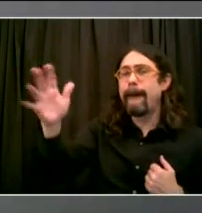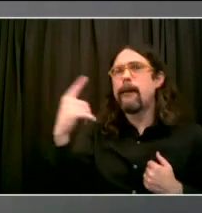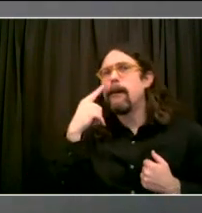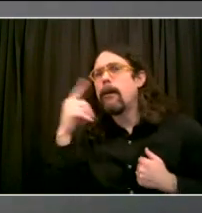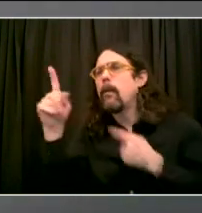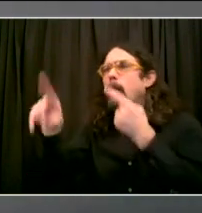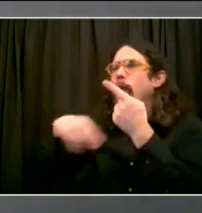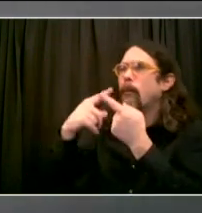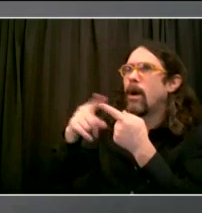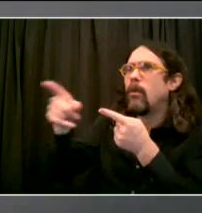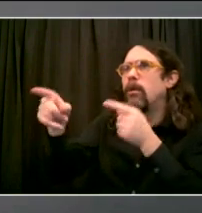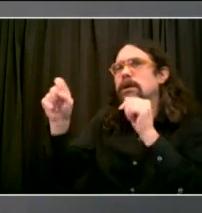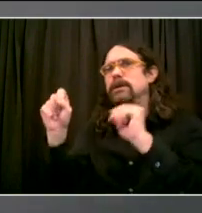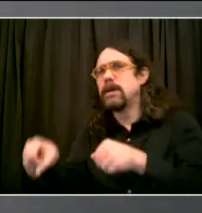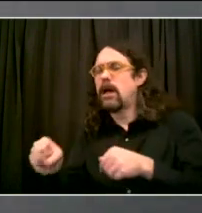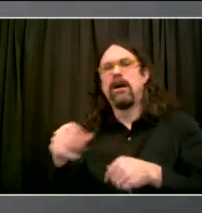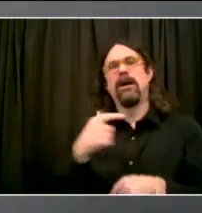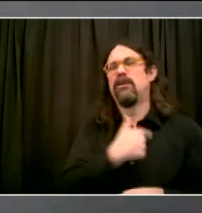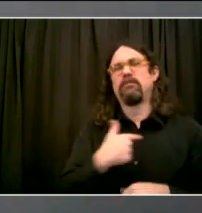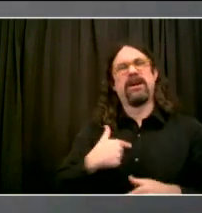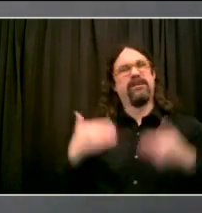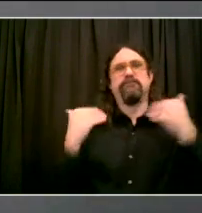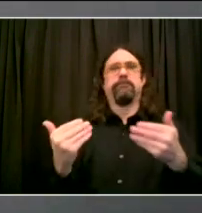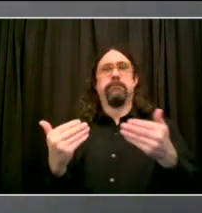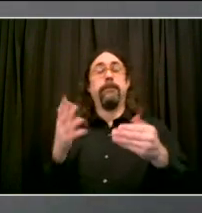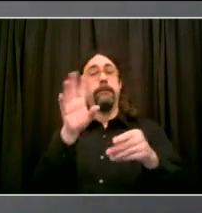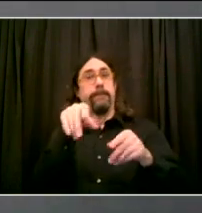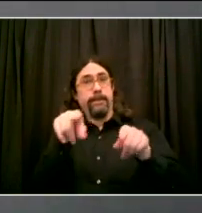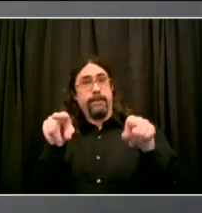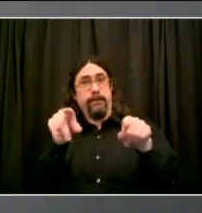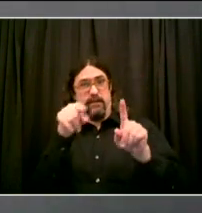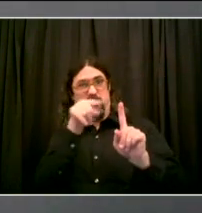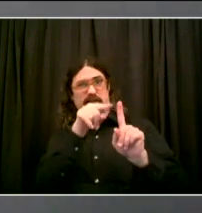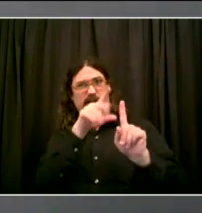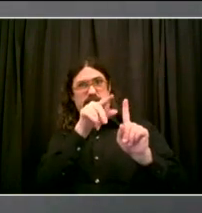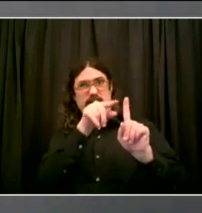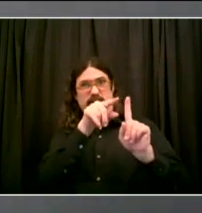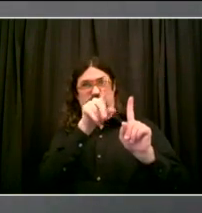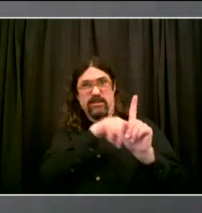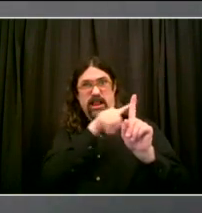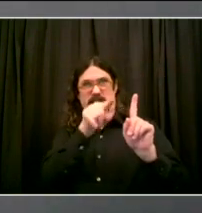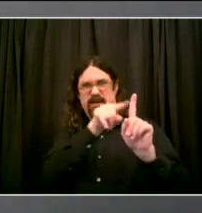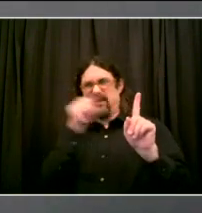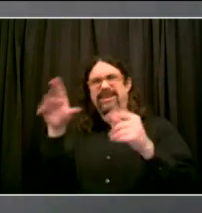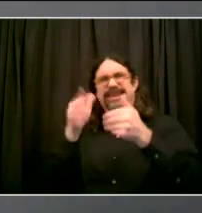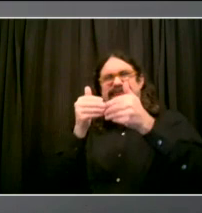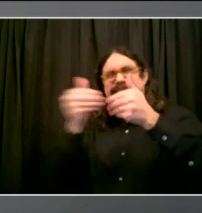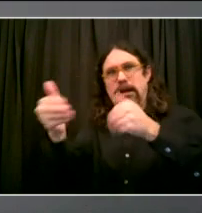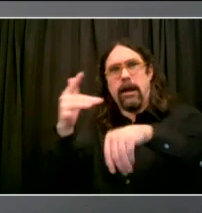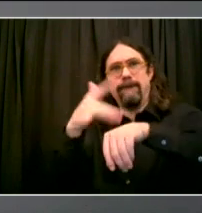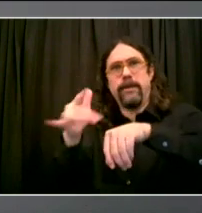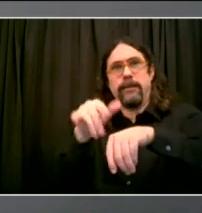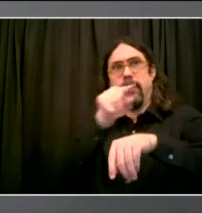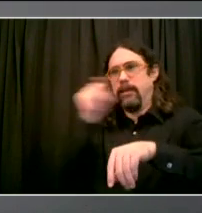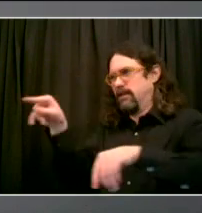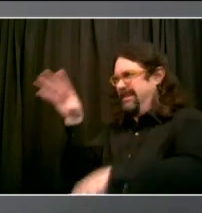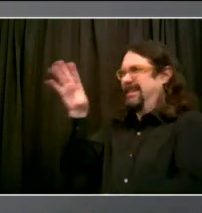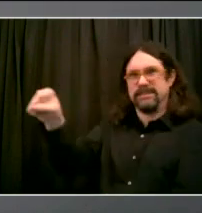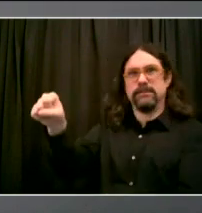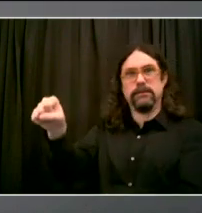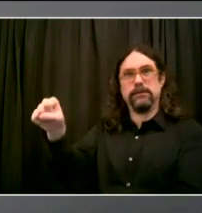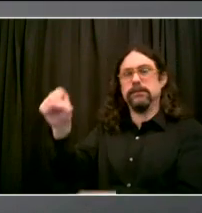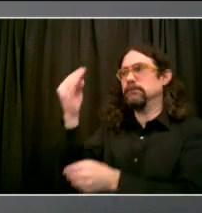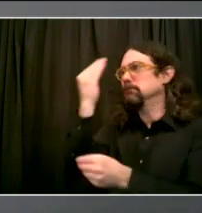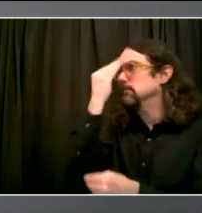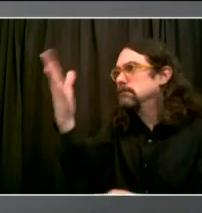choose a different site, or that particular appointment is not good, we'll try to find them a different appointment. But